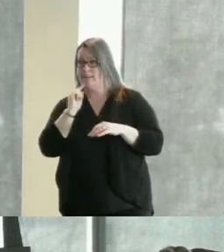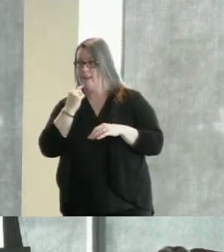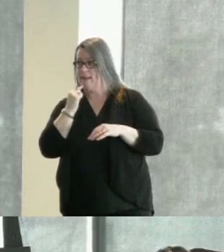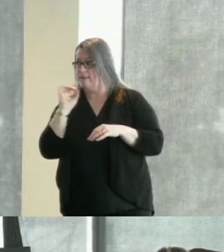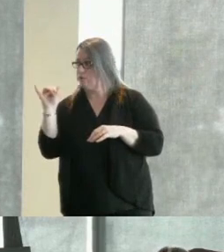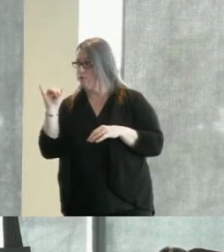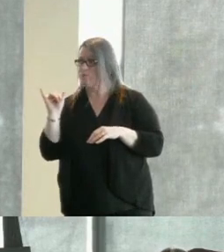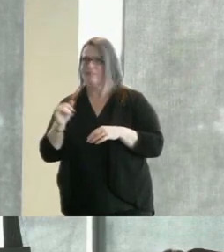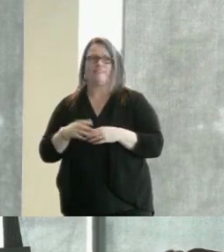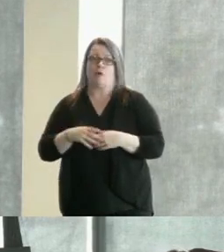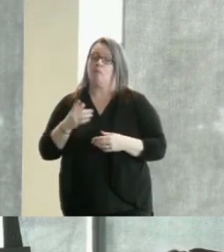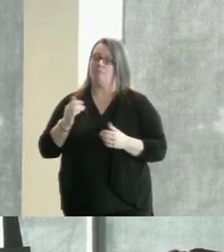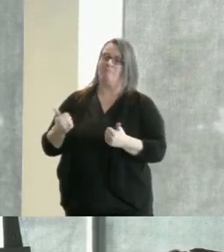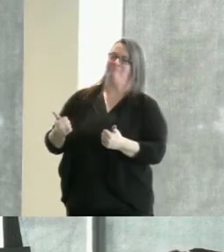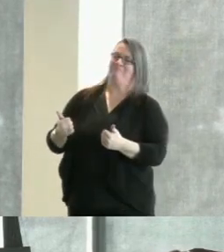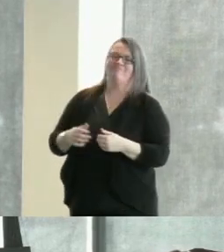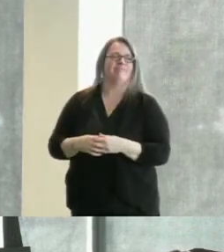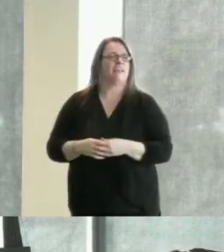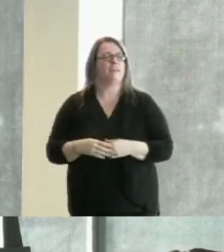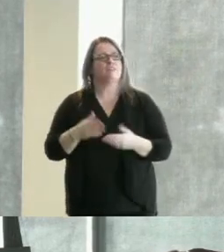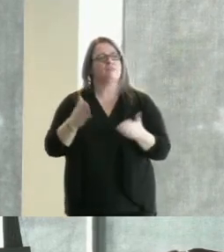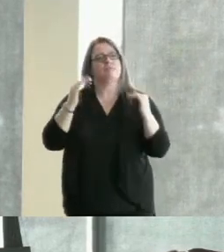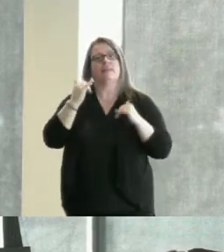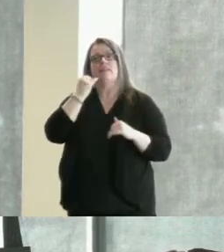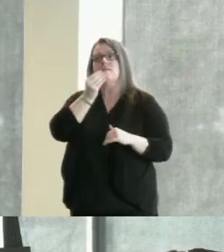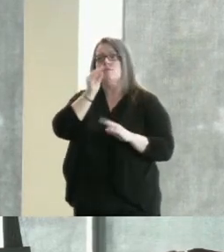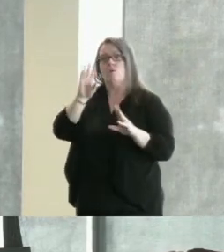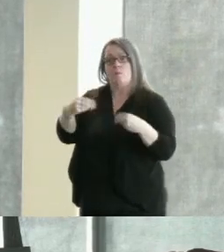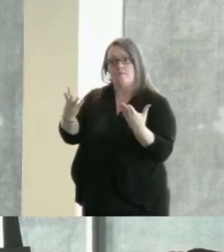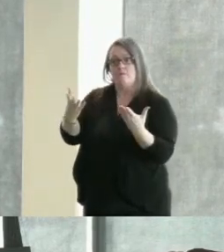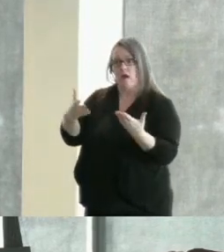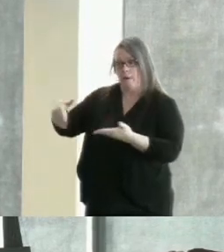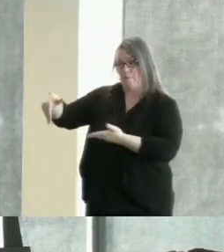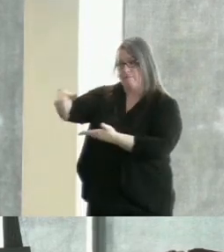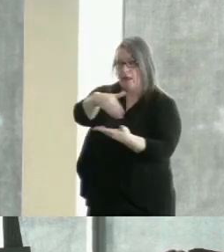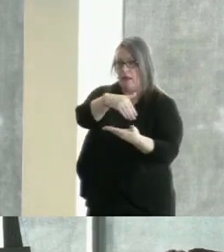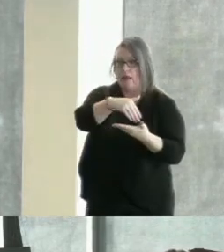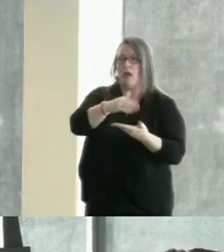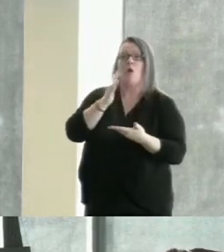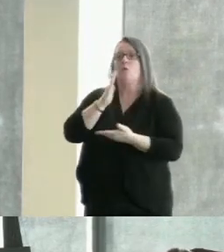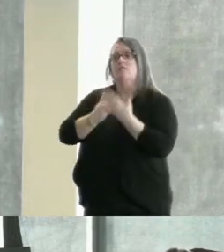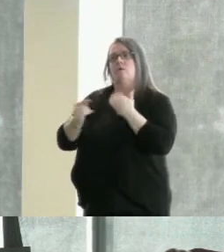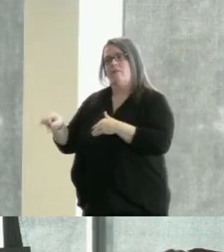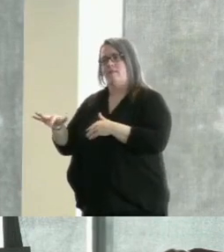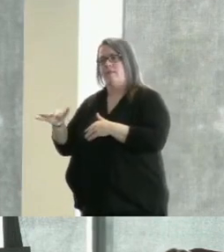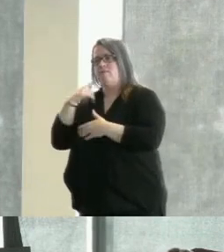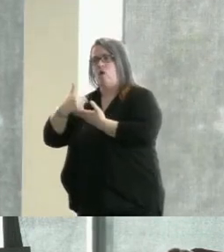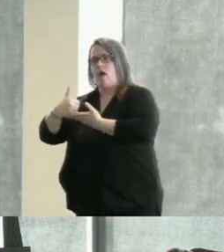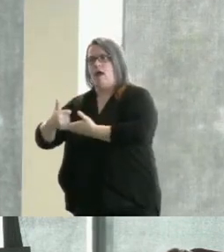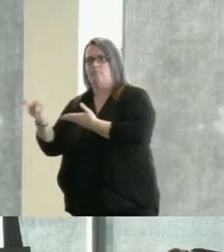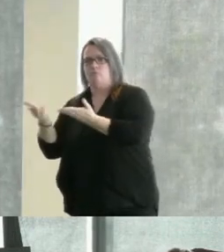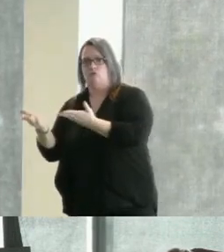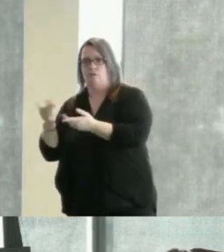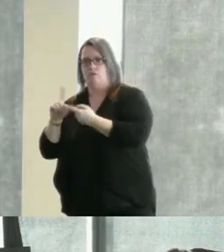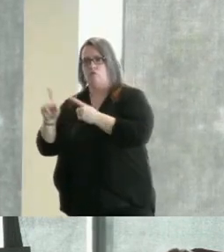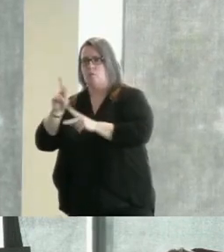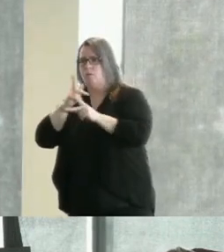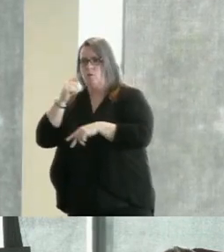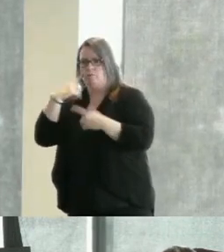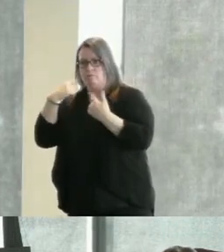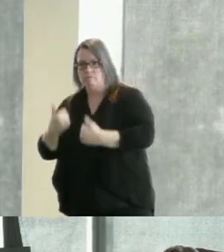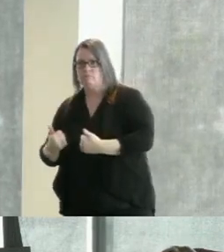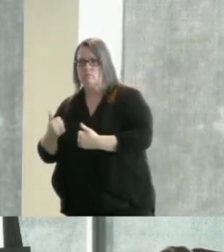So we're set. If food is provided buffet style, will someone be on hand to help serve people who have visual and